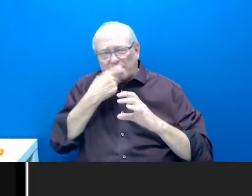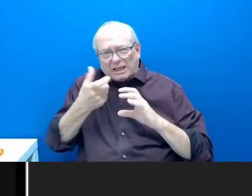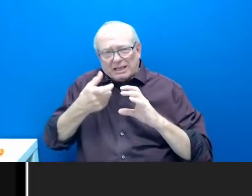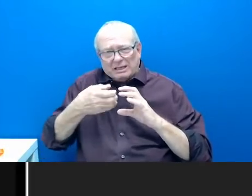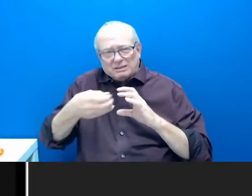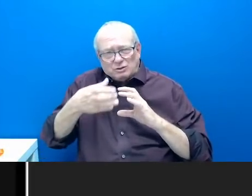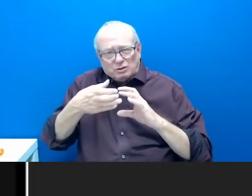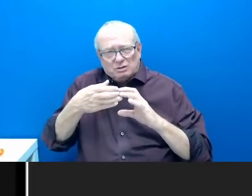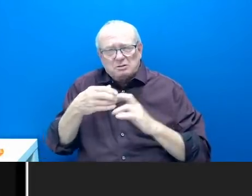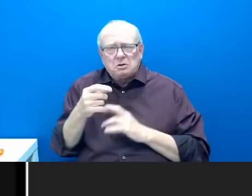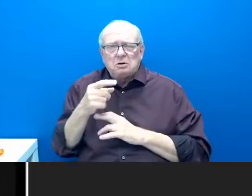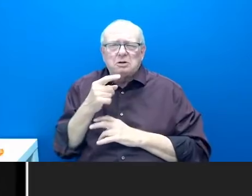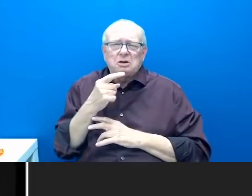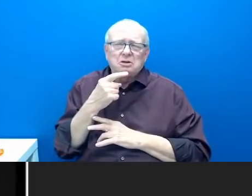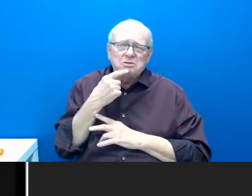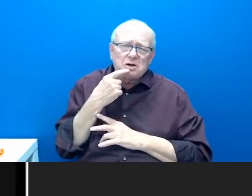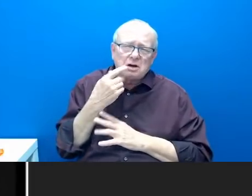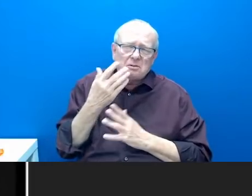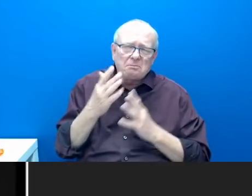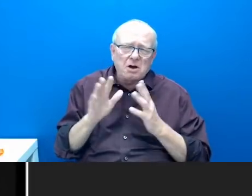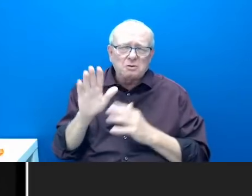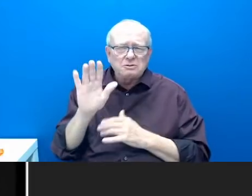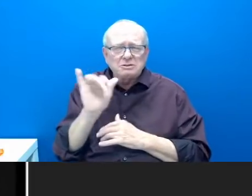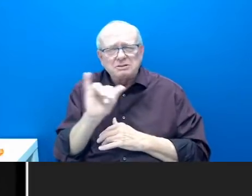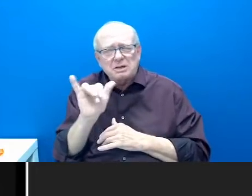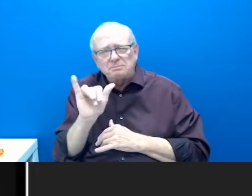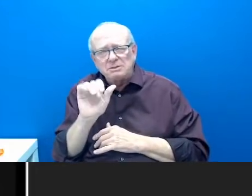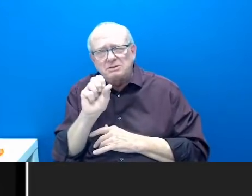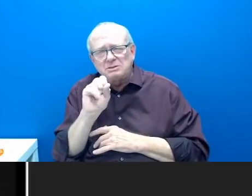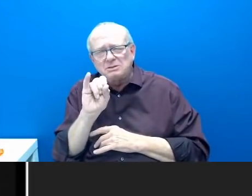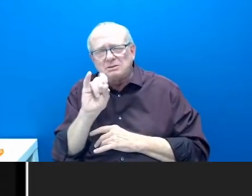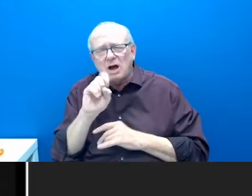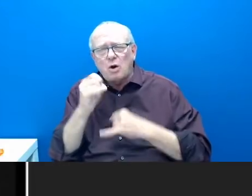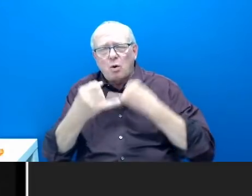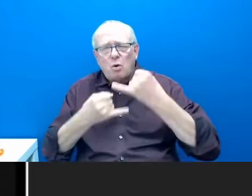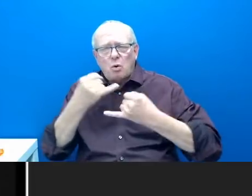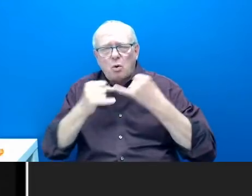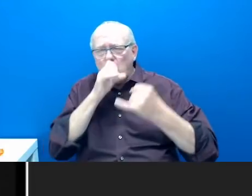I've been told it's about the size of a tangerine or mandarin orange.